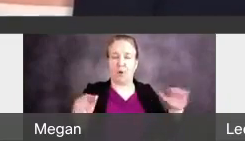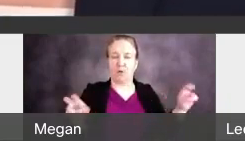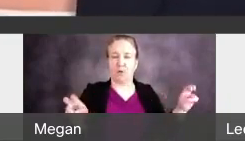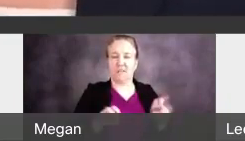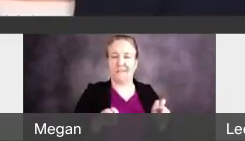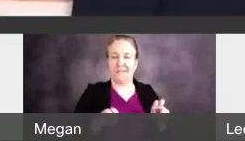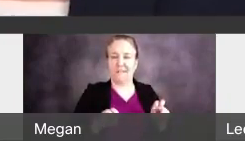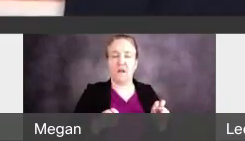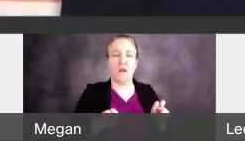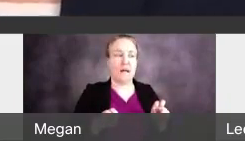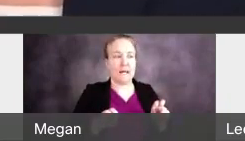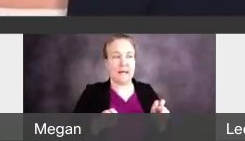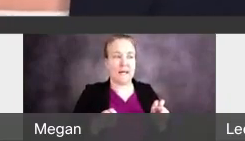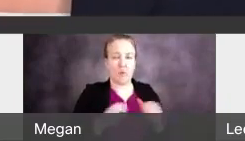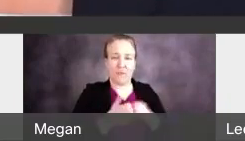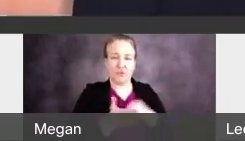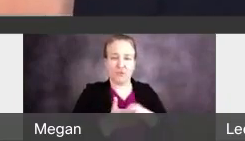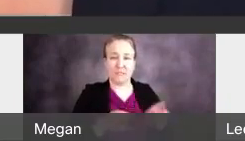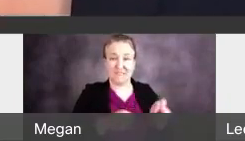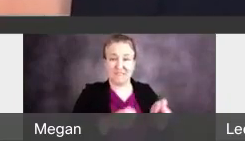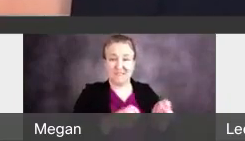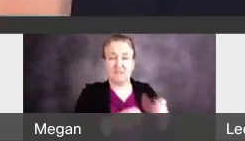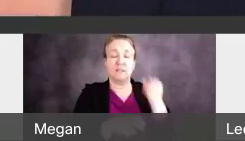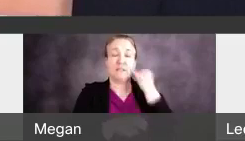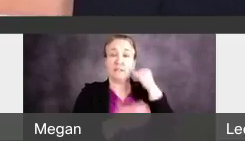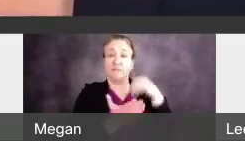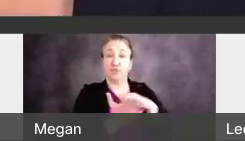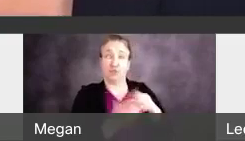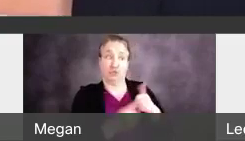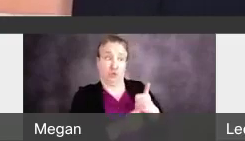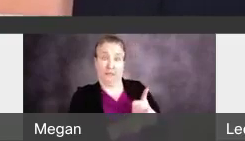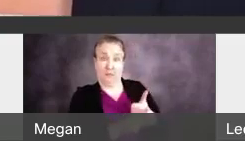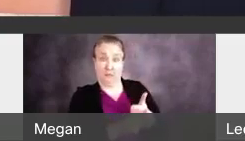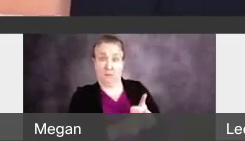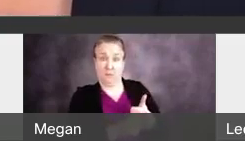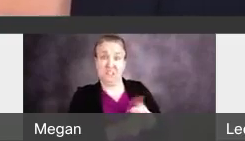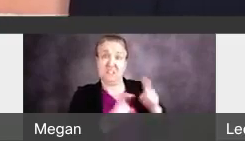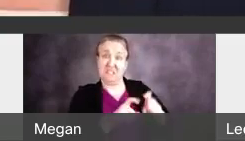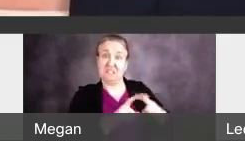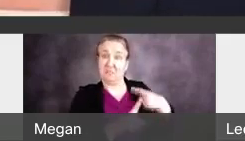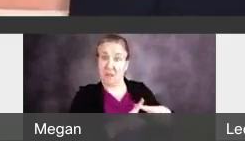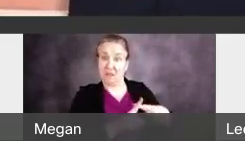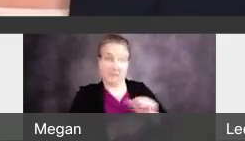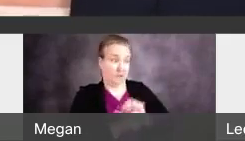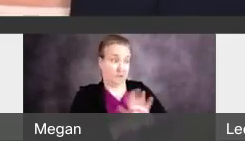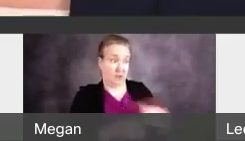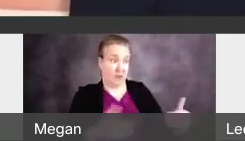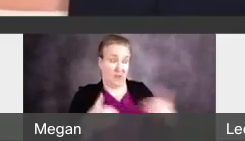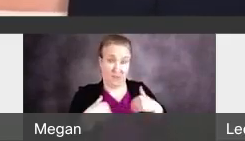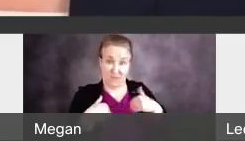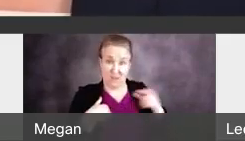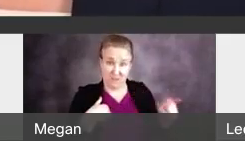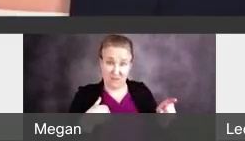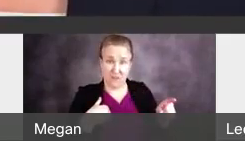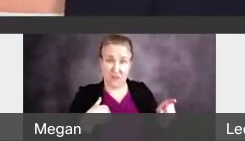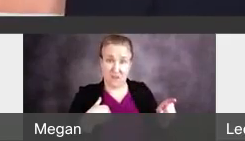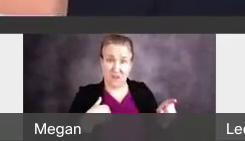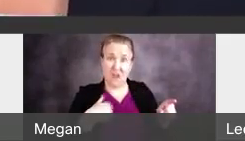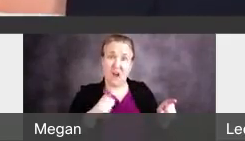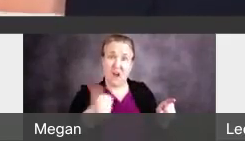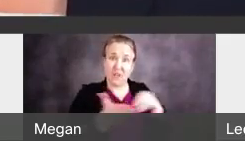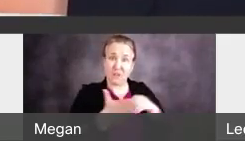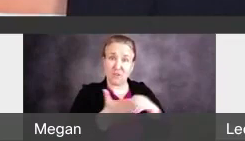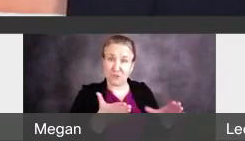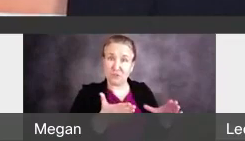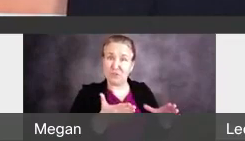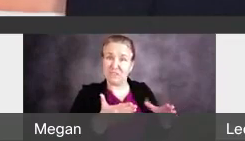distance than that. If a student does test positive, and there are other students within 6 feet